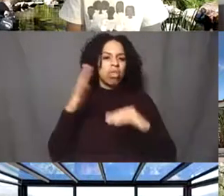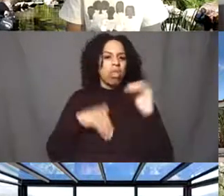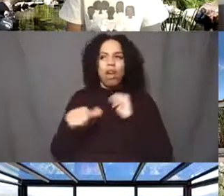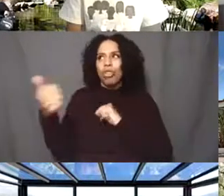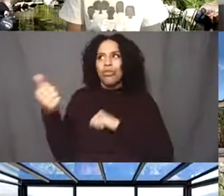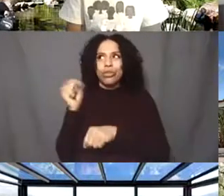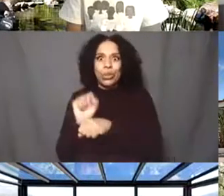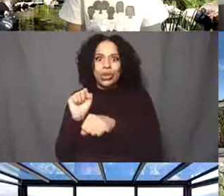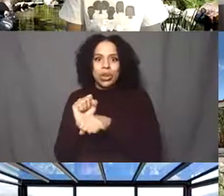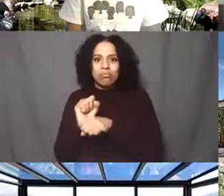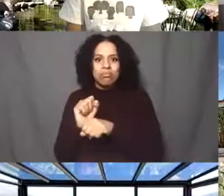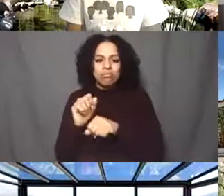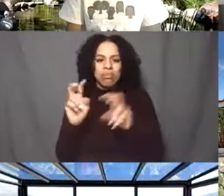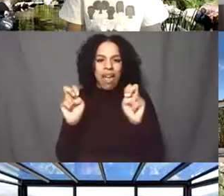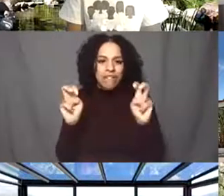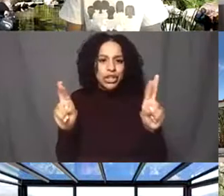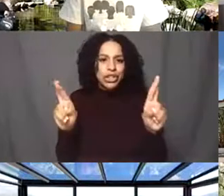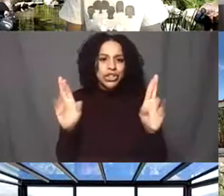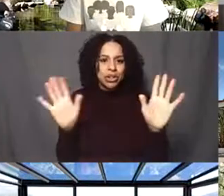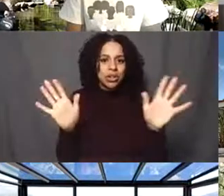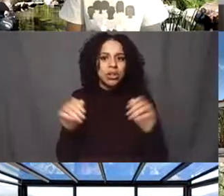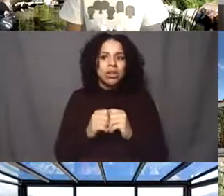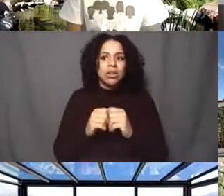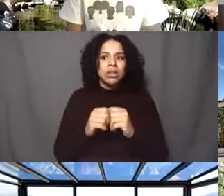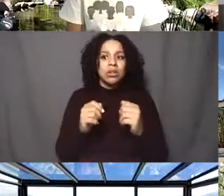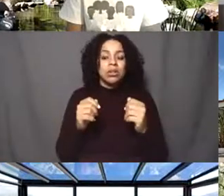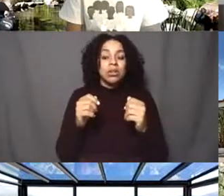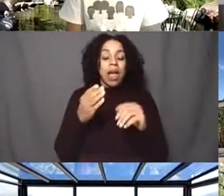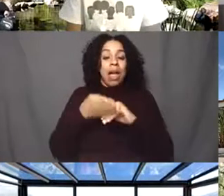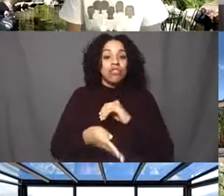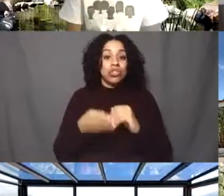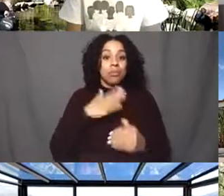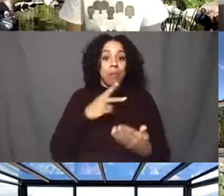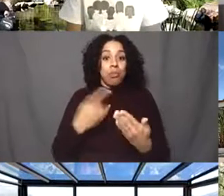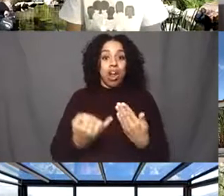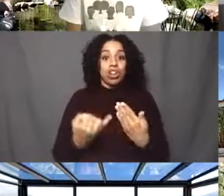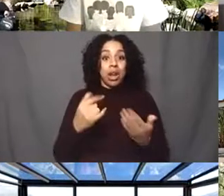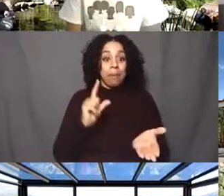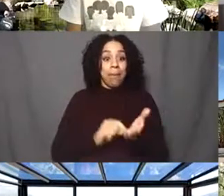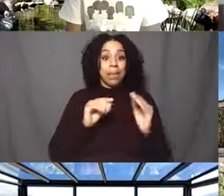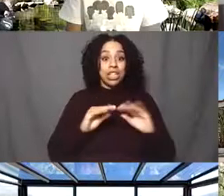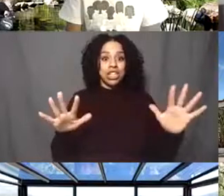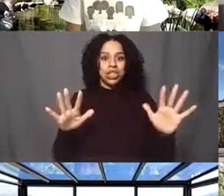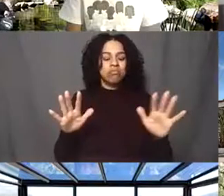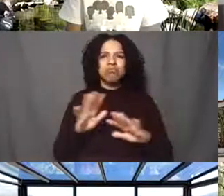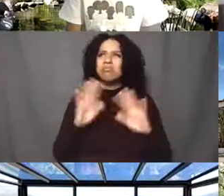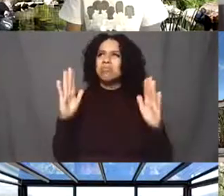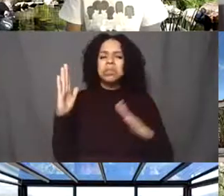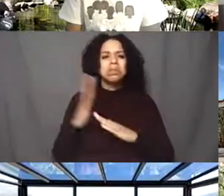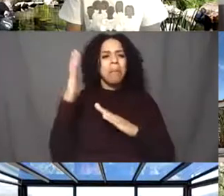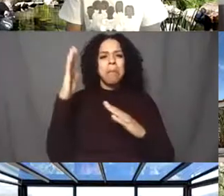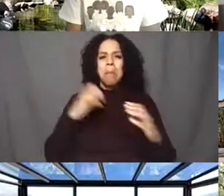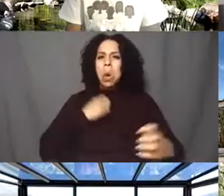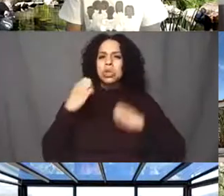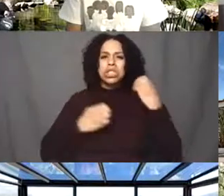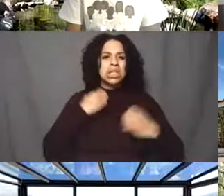the months after the project published, were some of the most emotionally taxing of my career. I